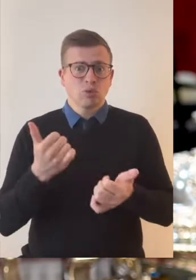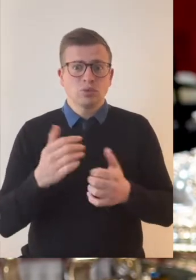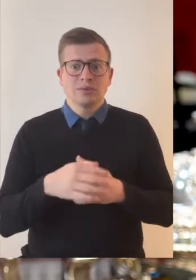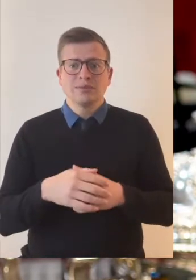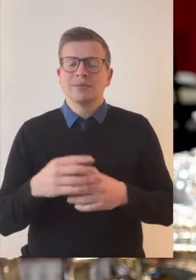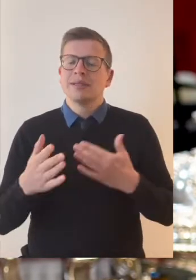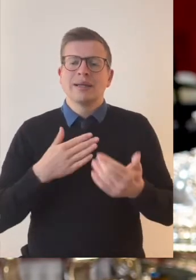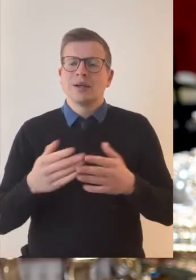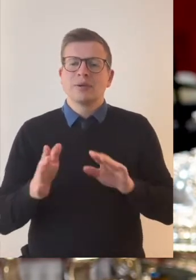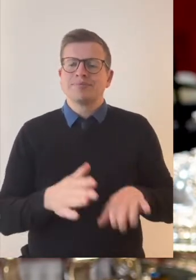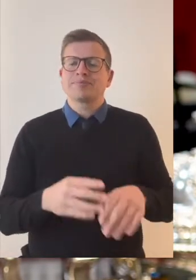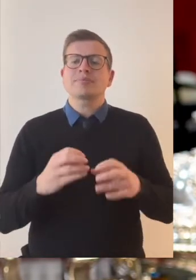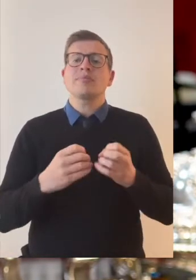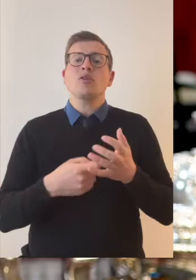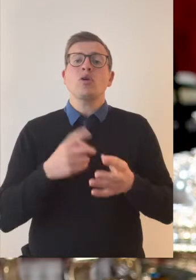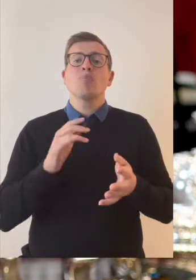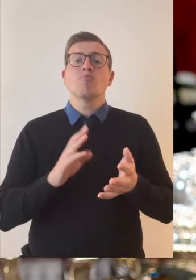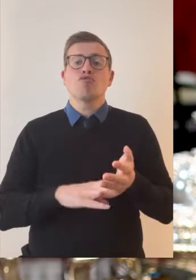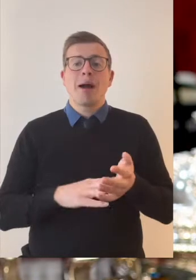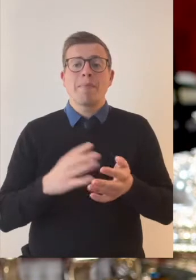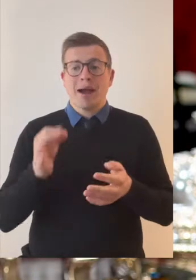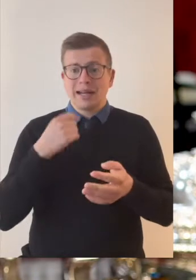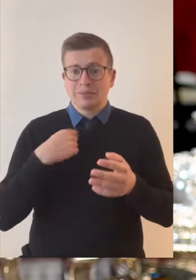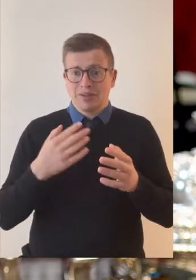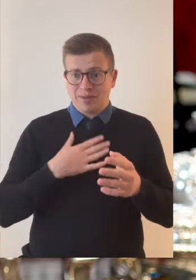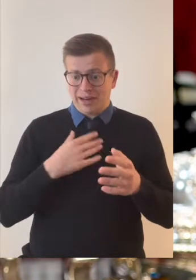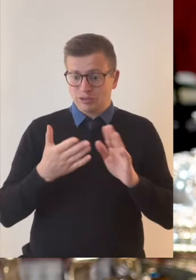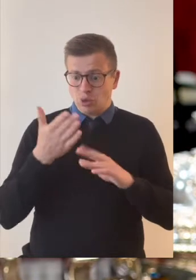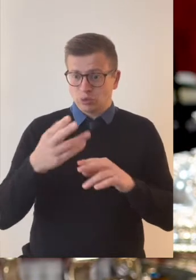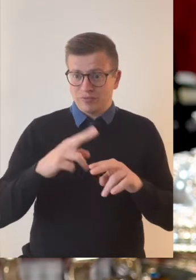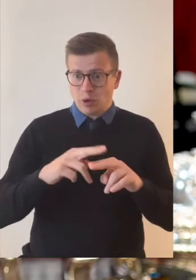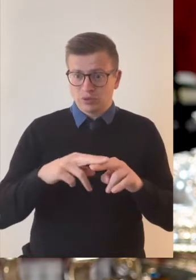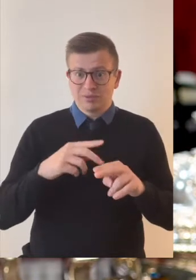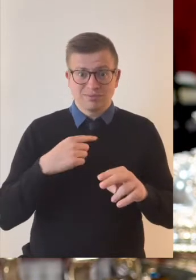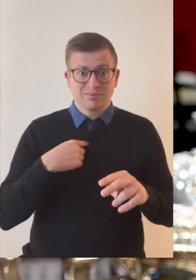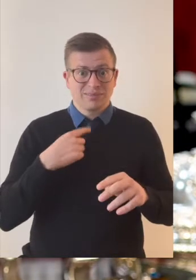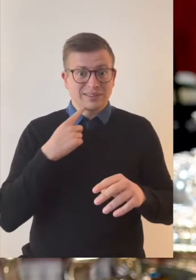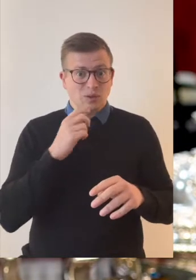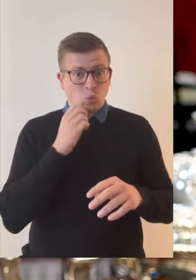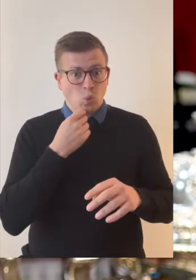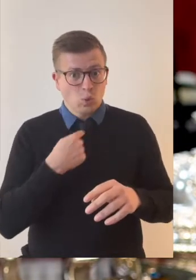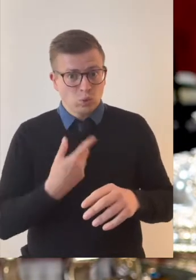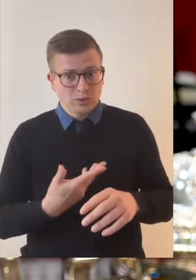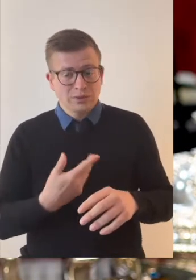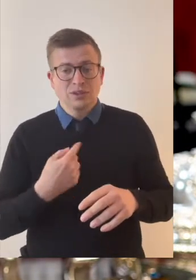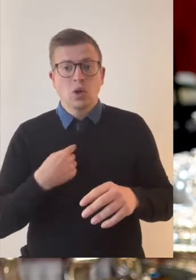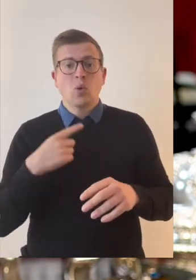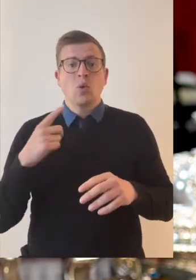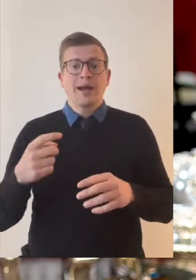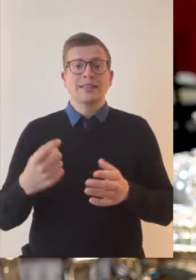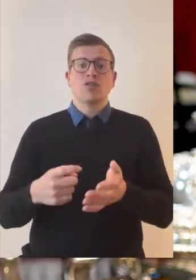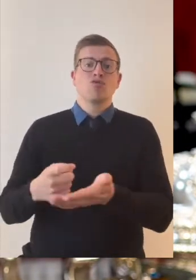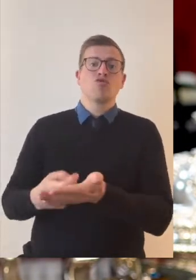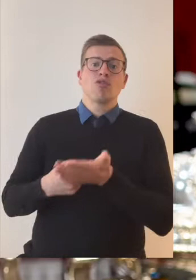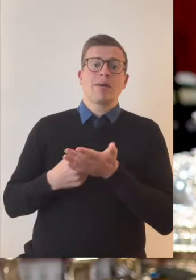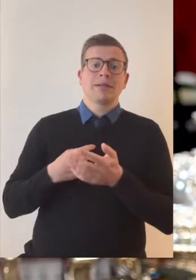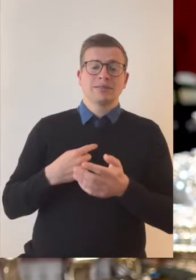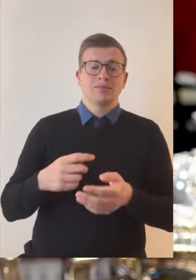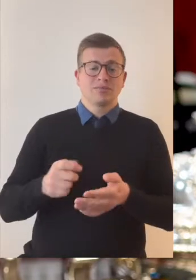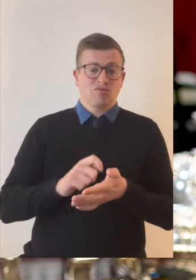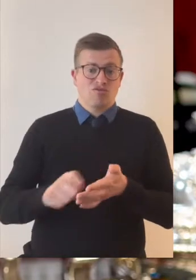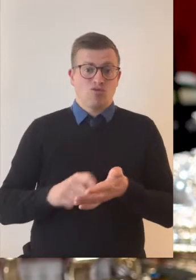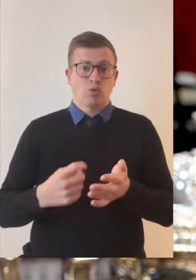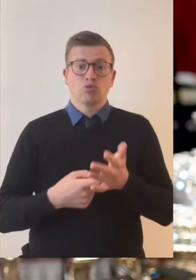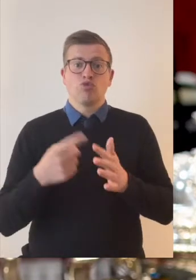good. Anyway, Bram asked me if I'd like to go to Foden's, and I said I would. So on his